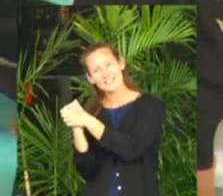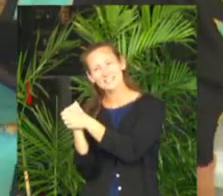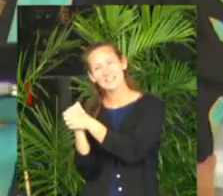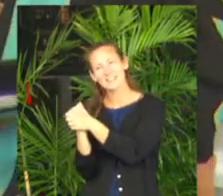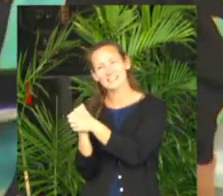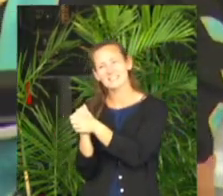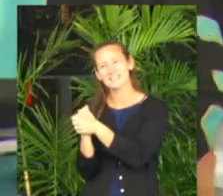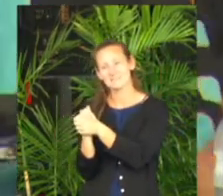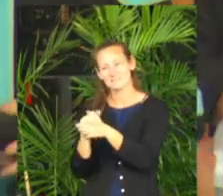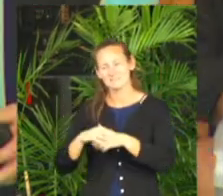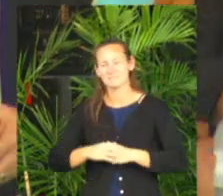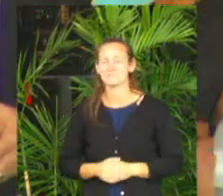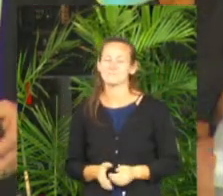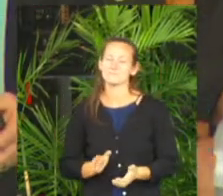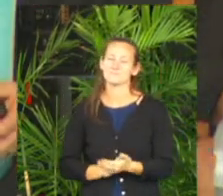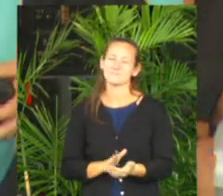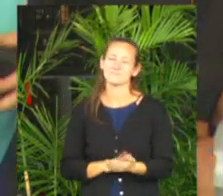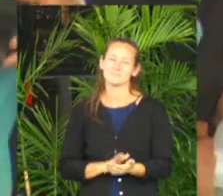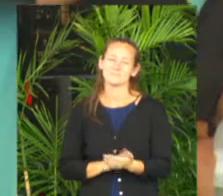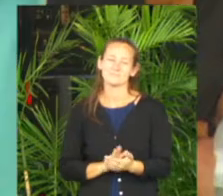and Godspeed.